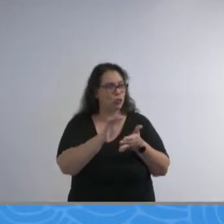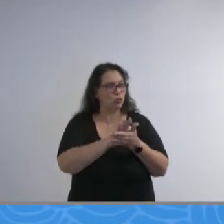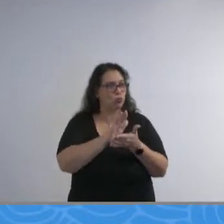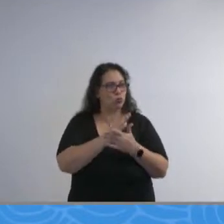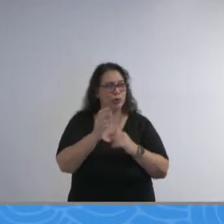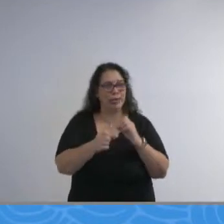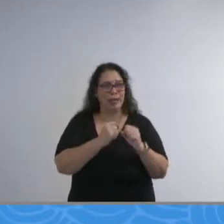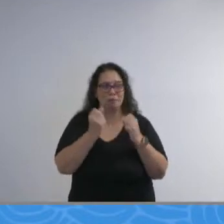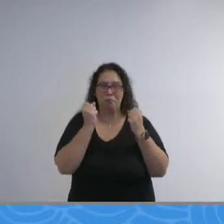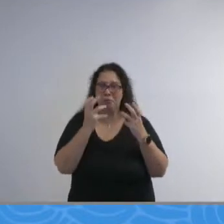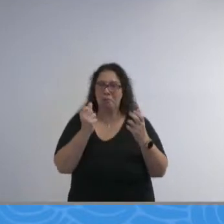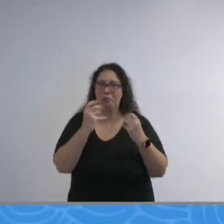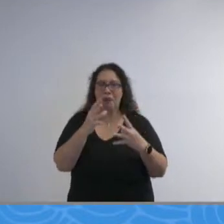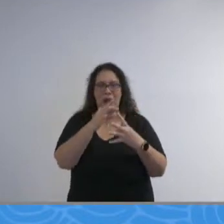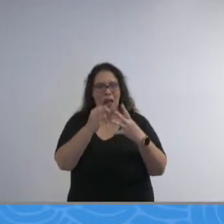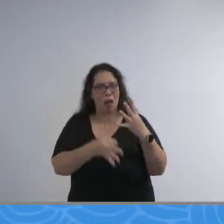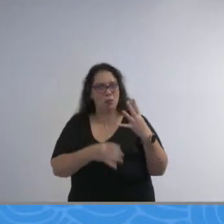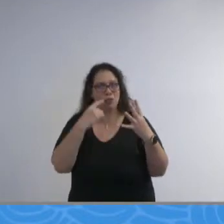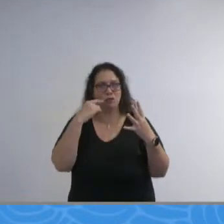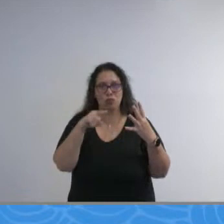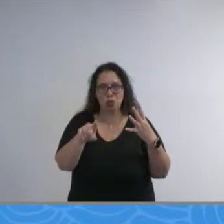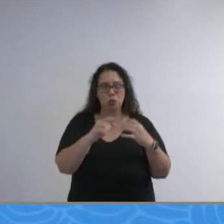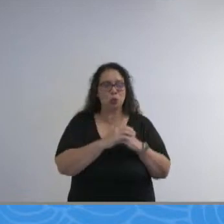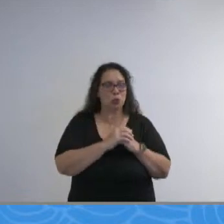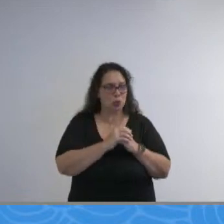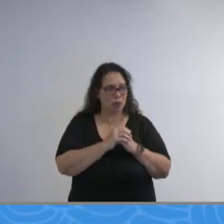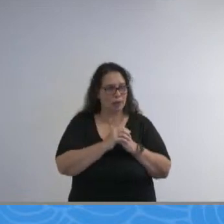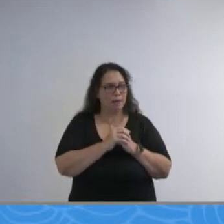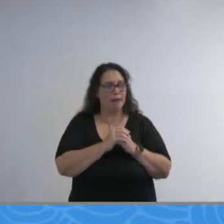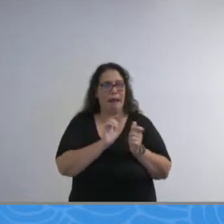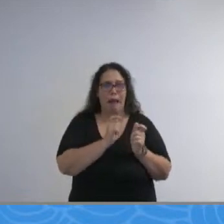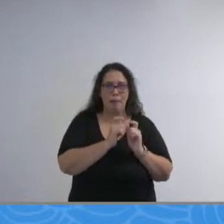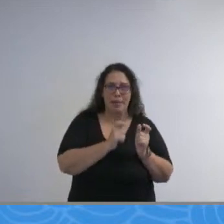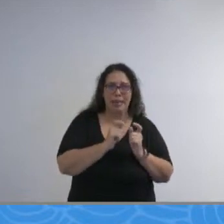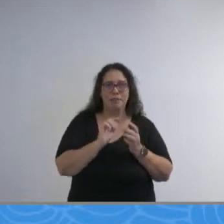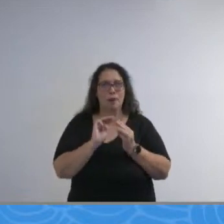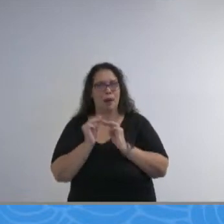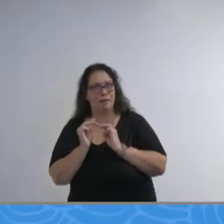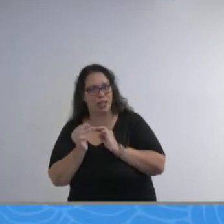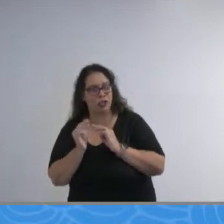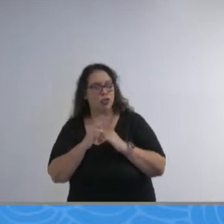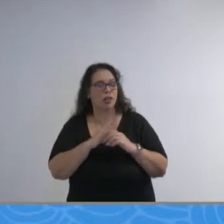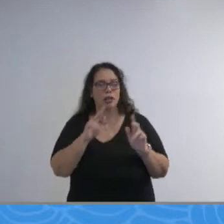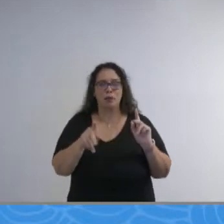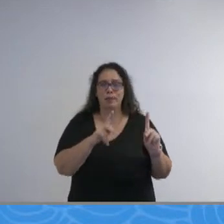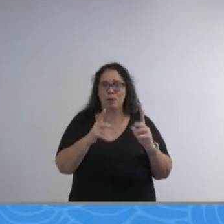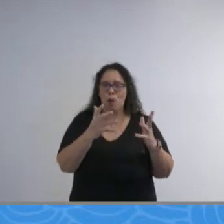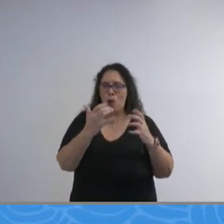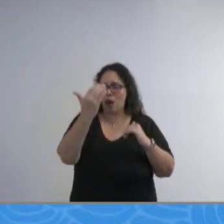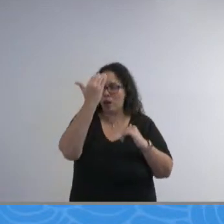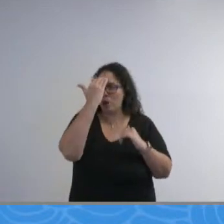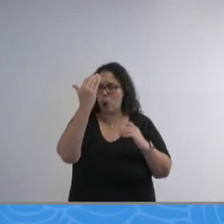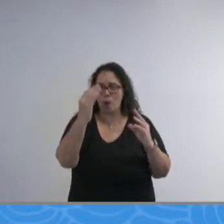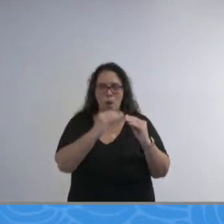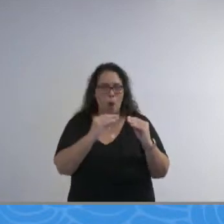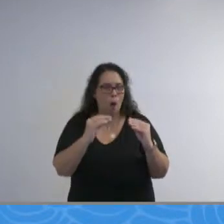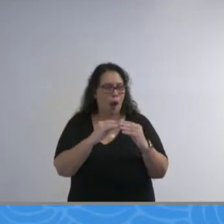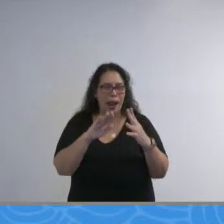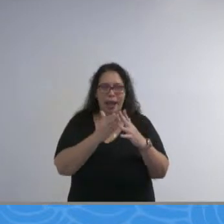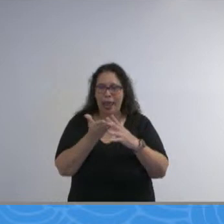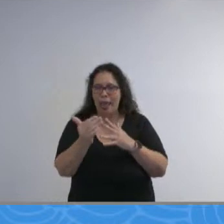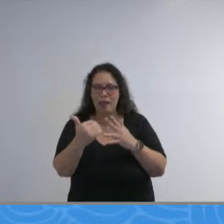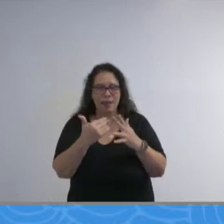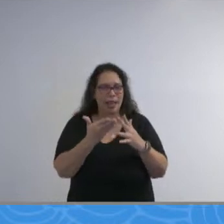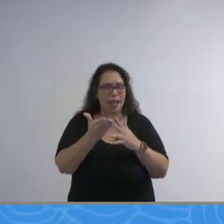other options available for you, accommodations and modifications, something that people always want to know more about, navigating the